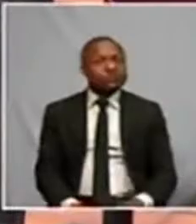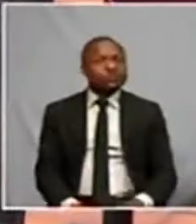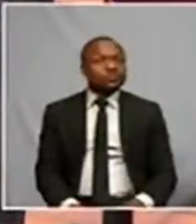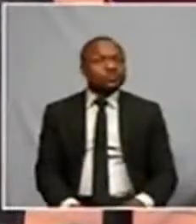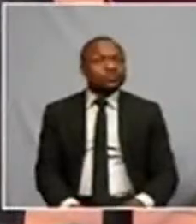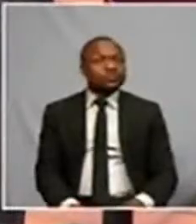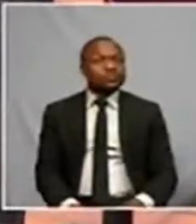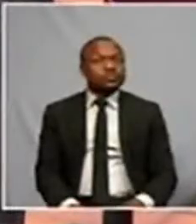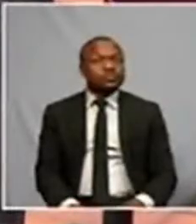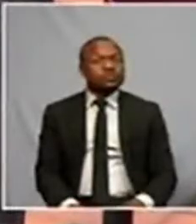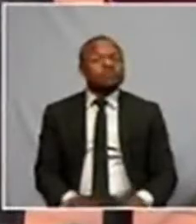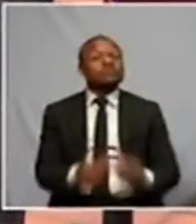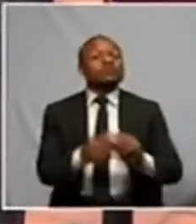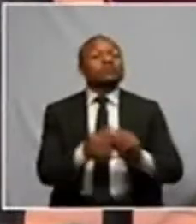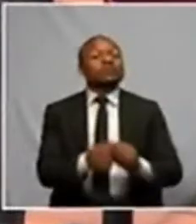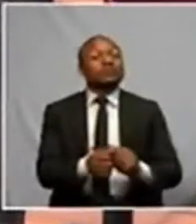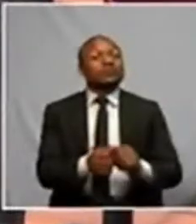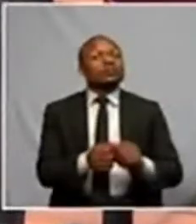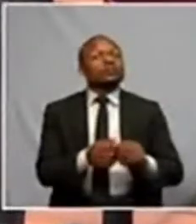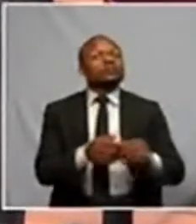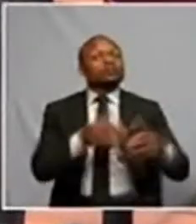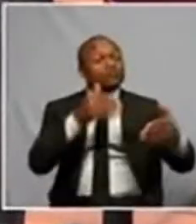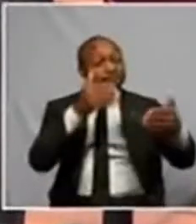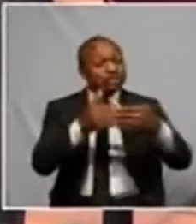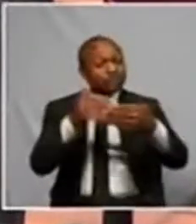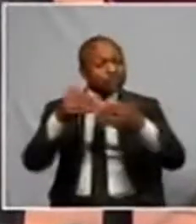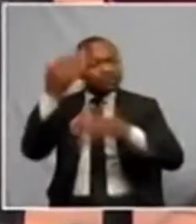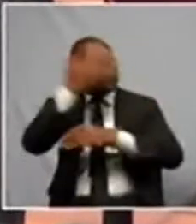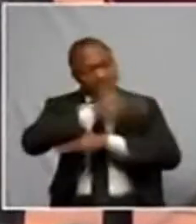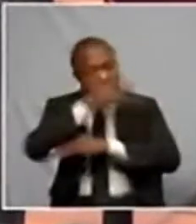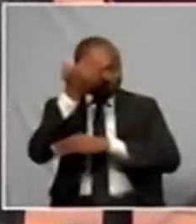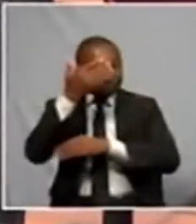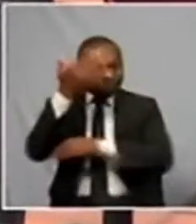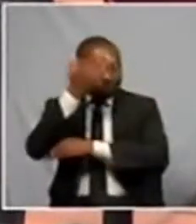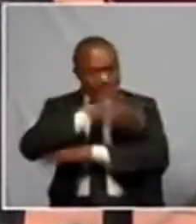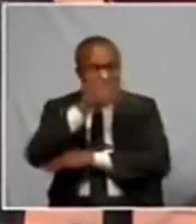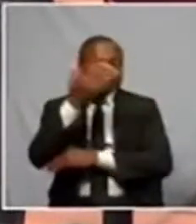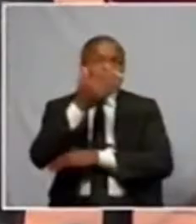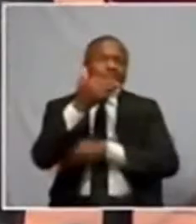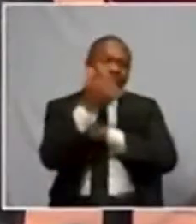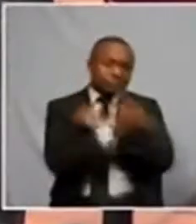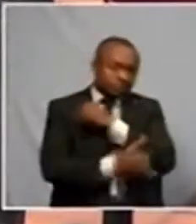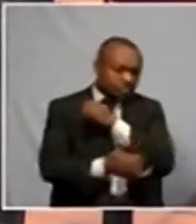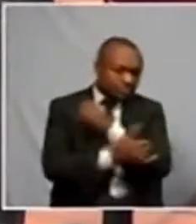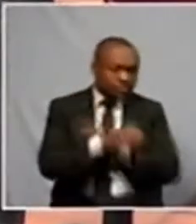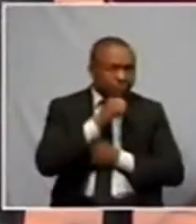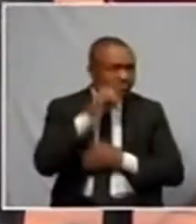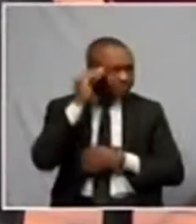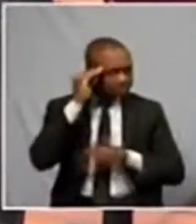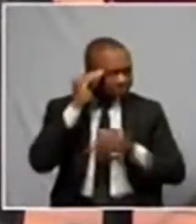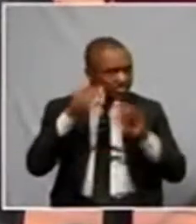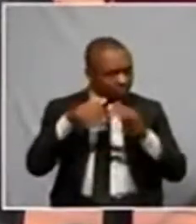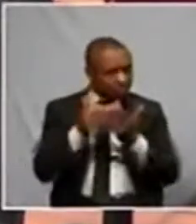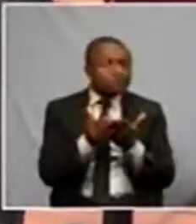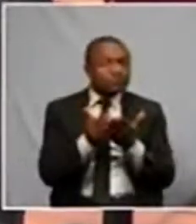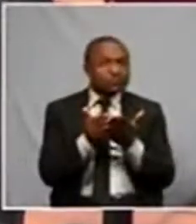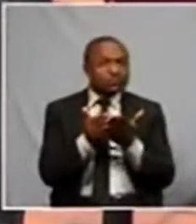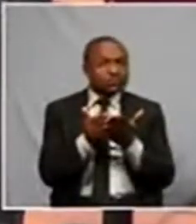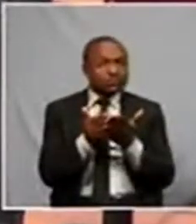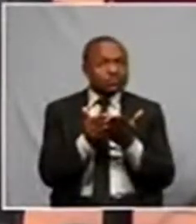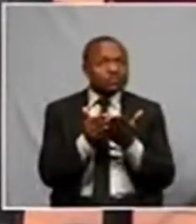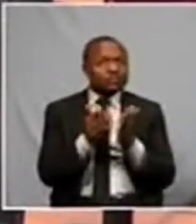peripherals of our country or boundaries, and I don't know how much we have surveyed to know